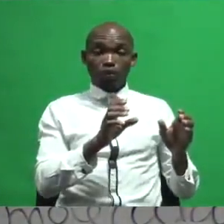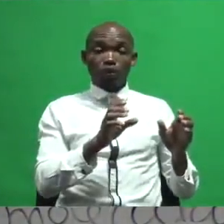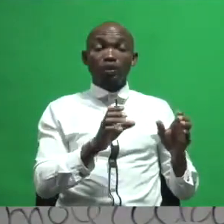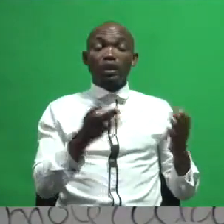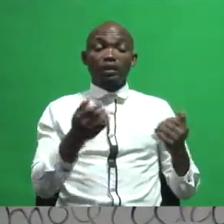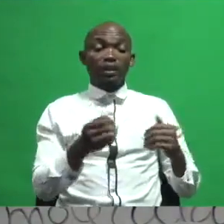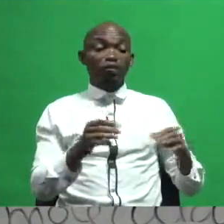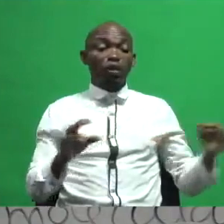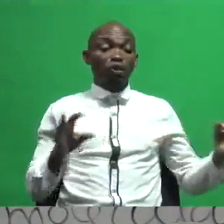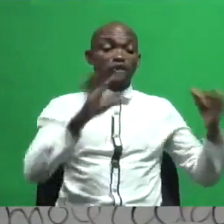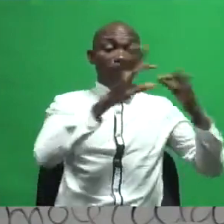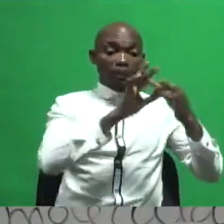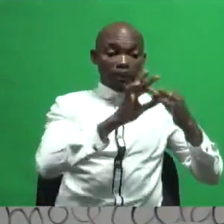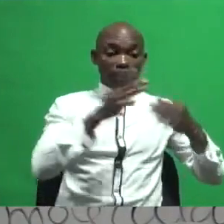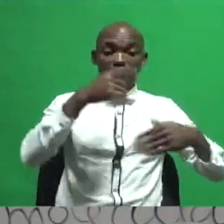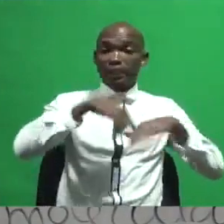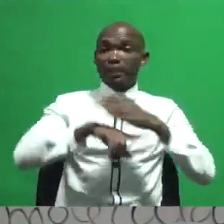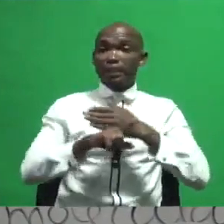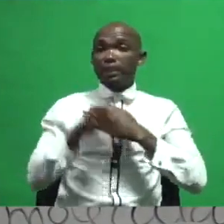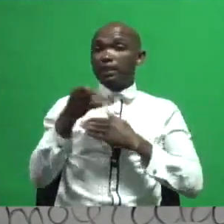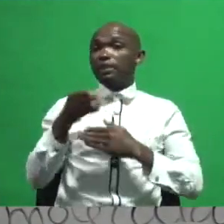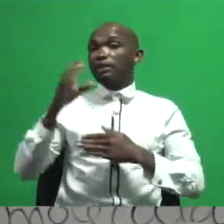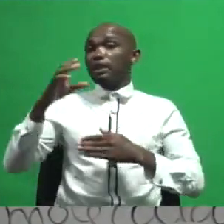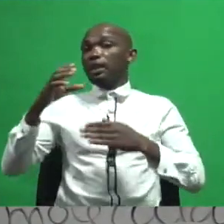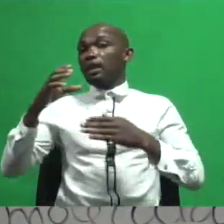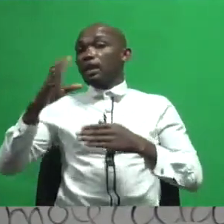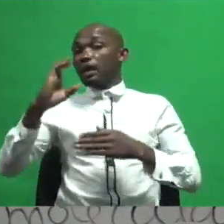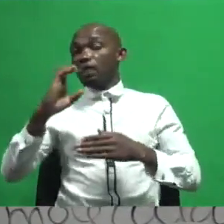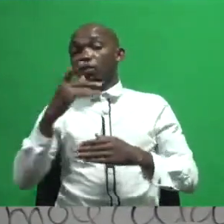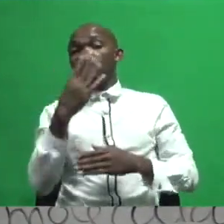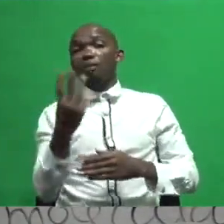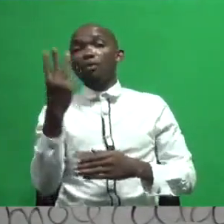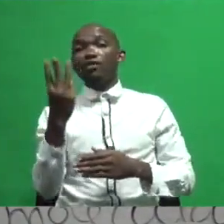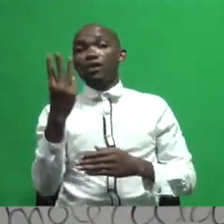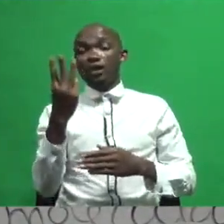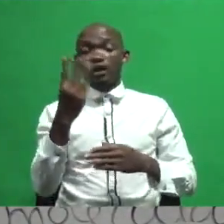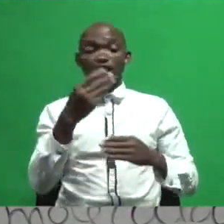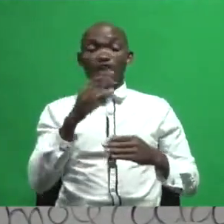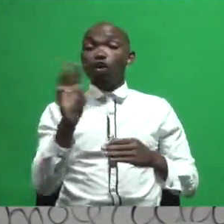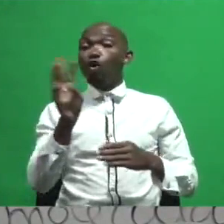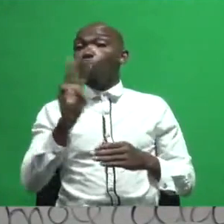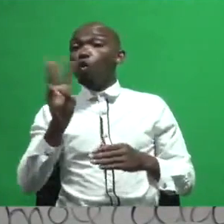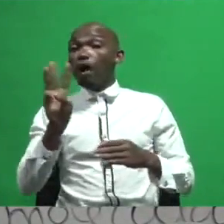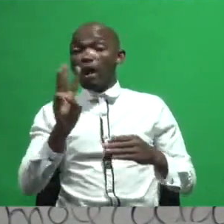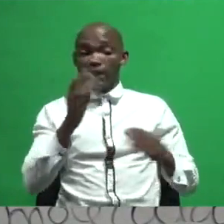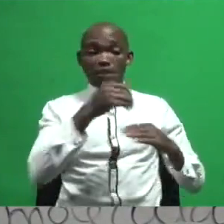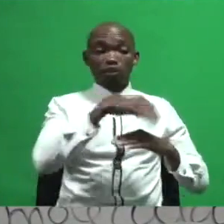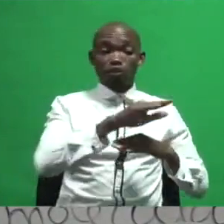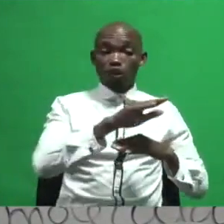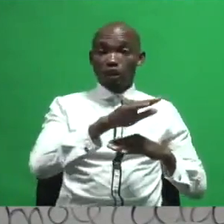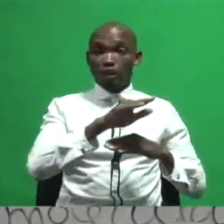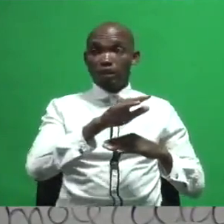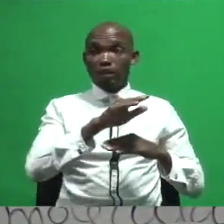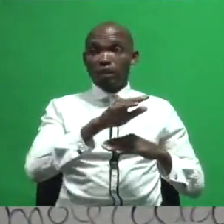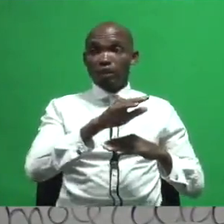alkyl group, and we are going to attach it on this carbon number 3. So where this hydrogen will